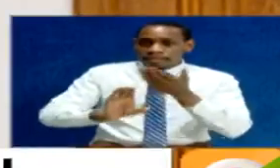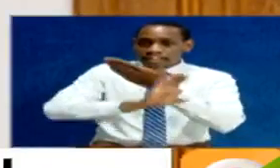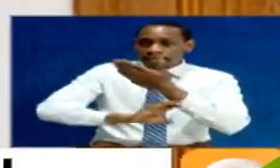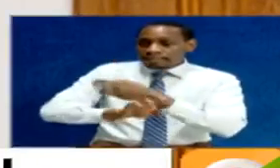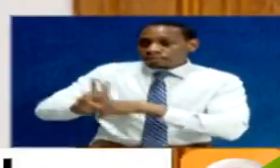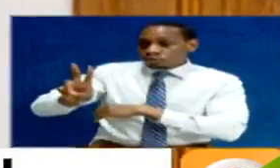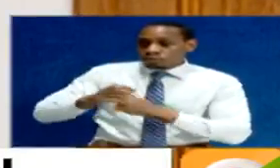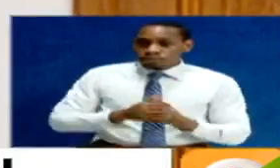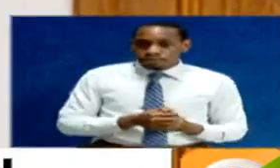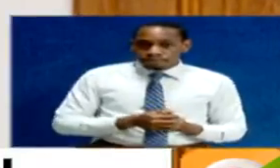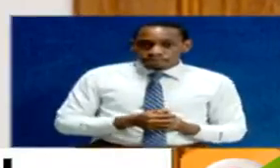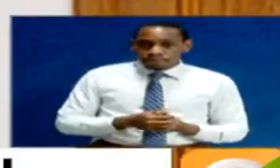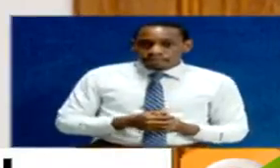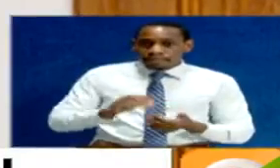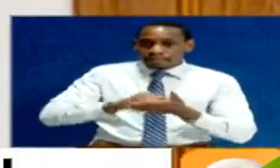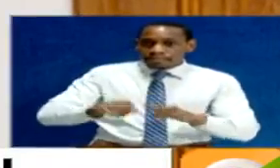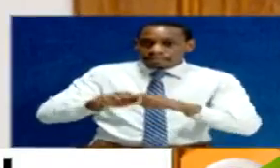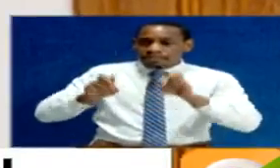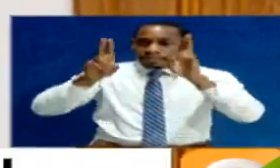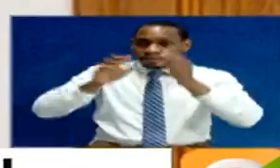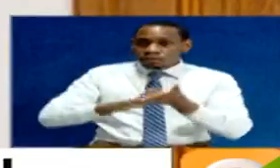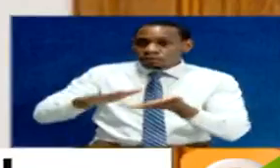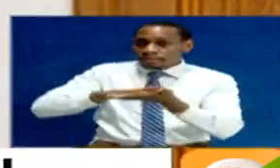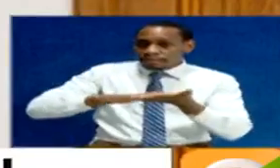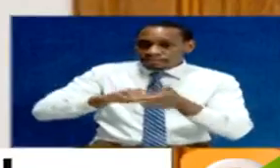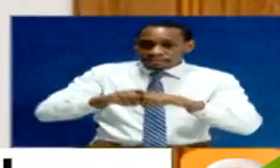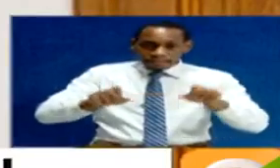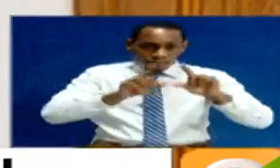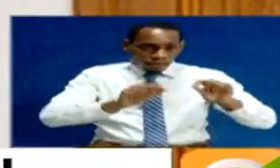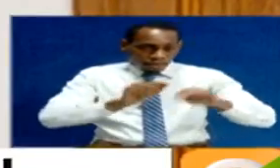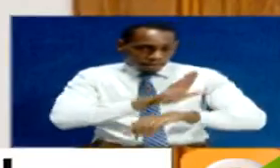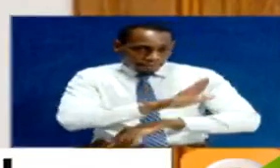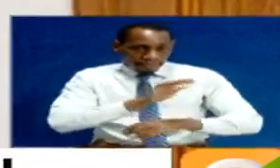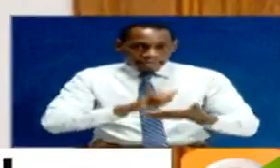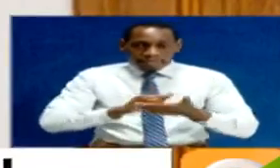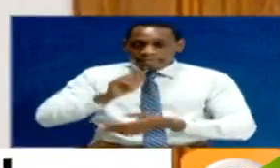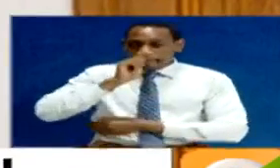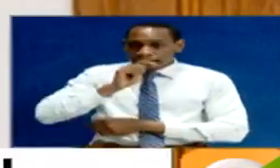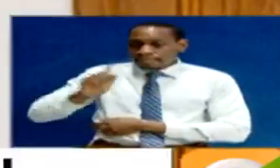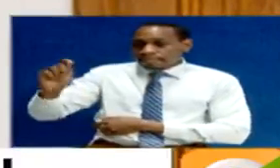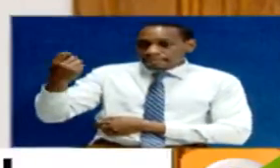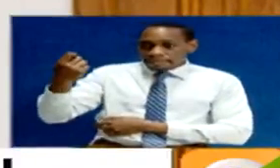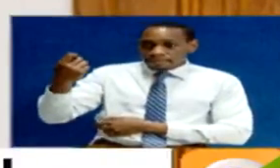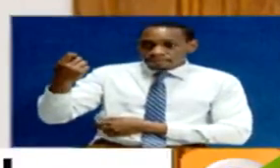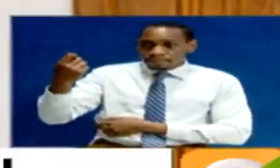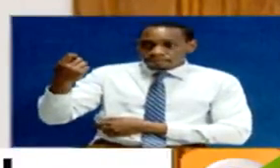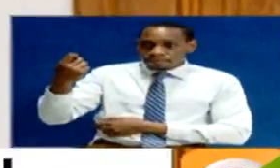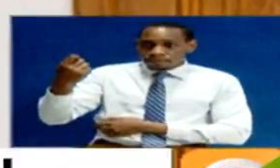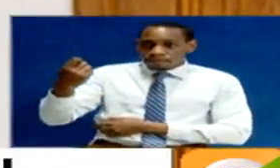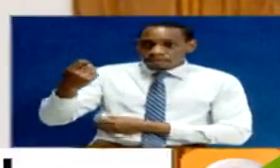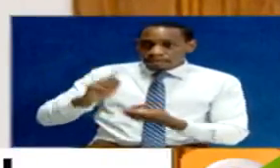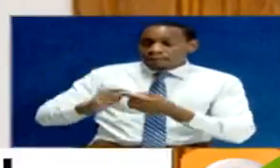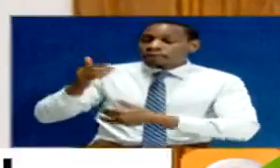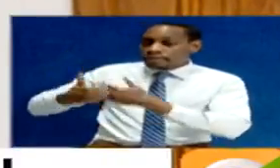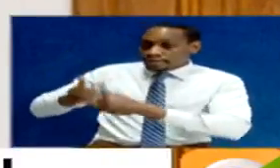yetu mawili. Na hili ndilo jambo la msingi kama alivyosema, Tanzania na Kenya sio